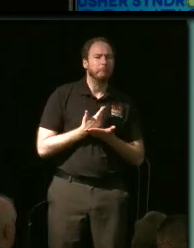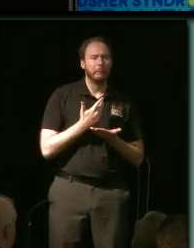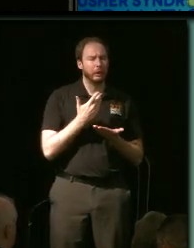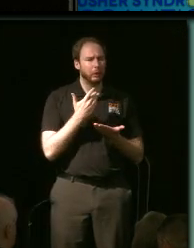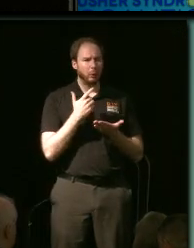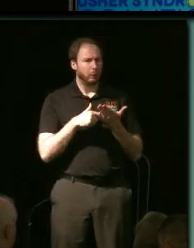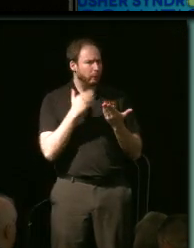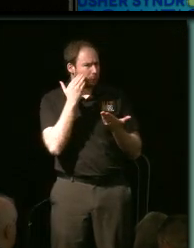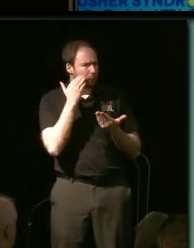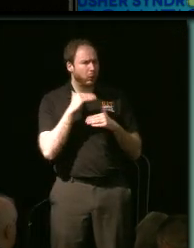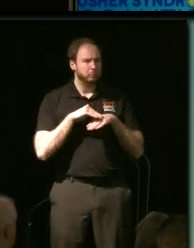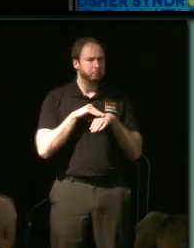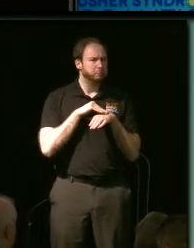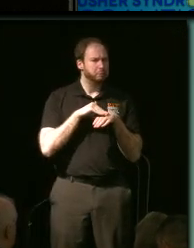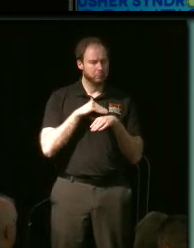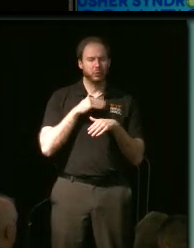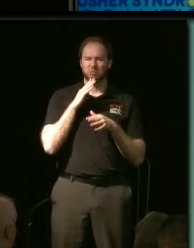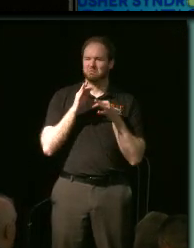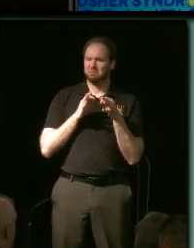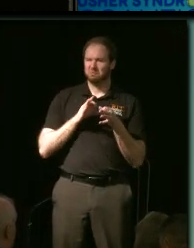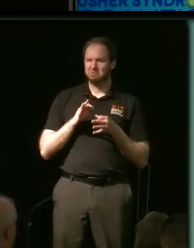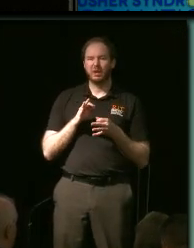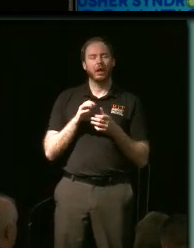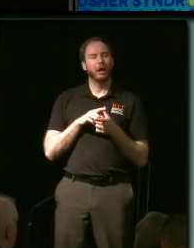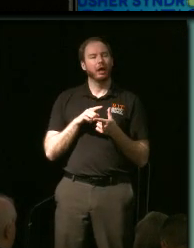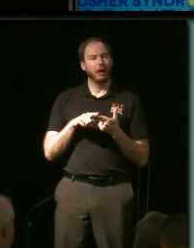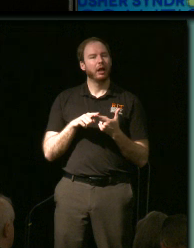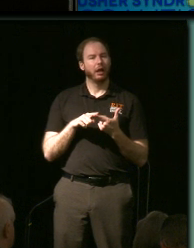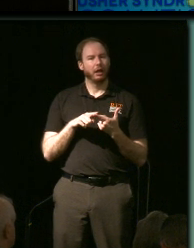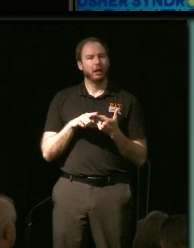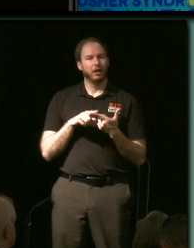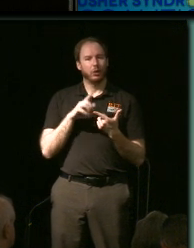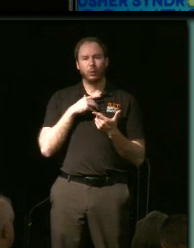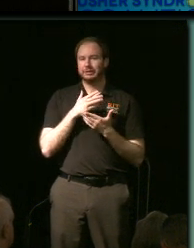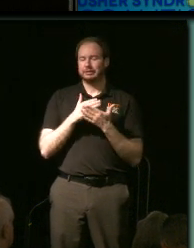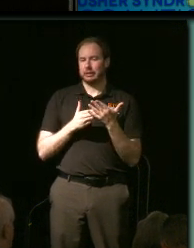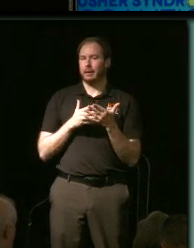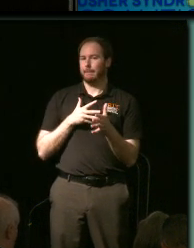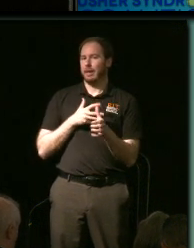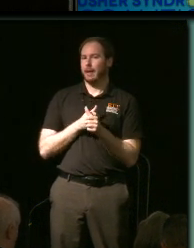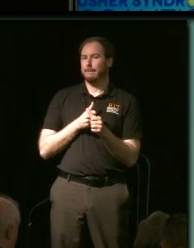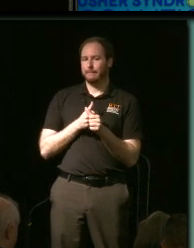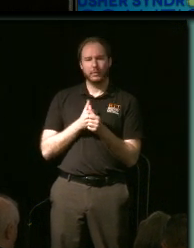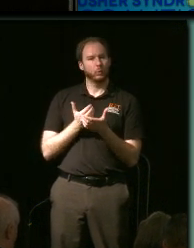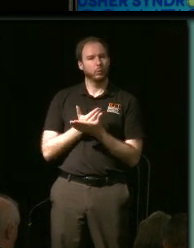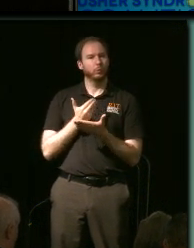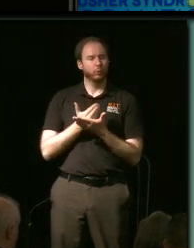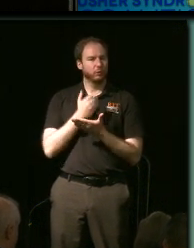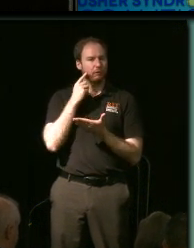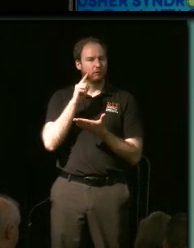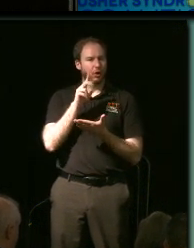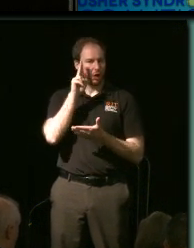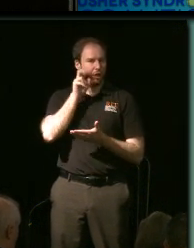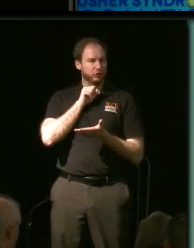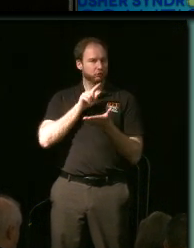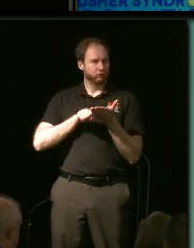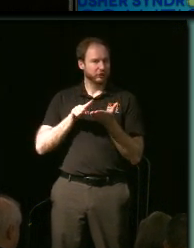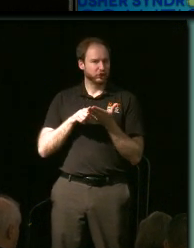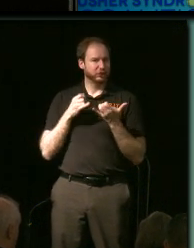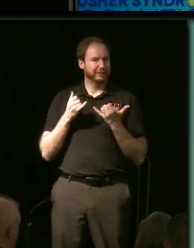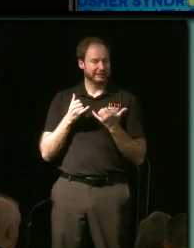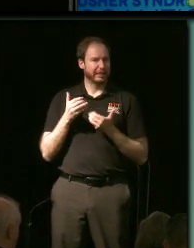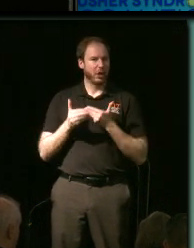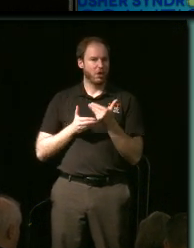it. And then I'm going to give you just a few brief updates on some Usher research that's